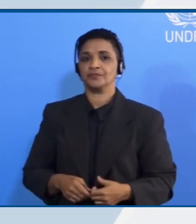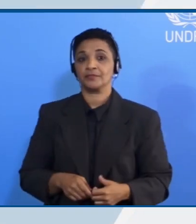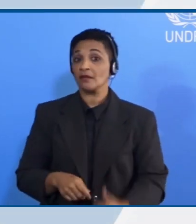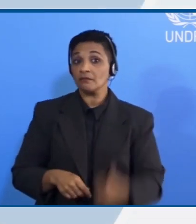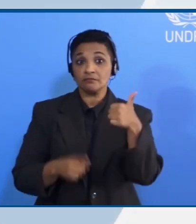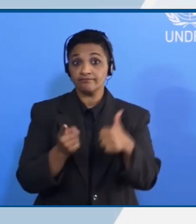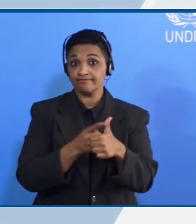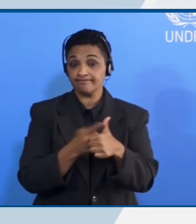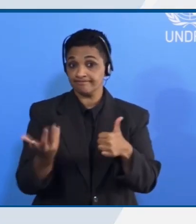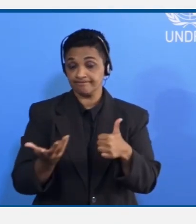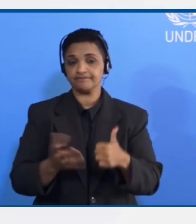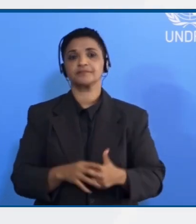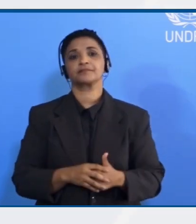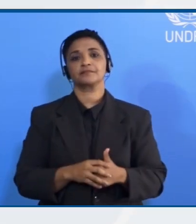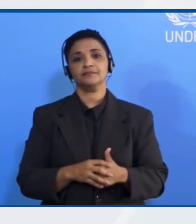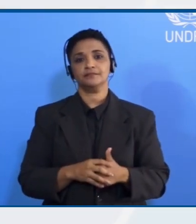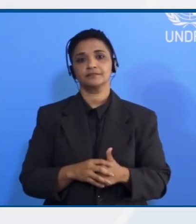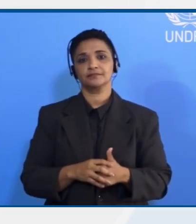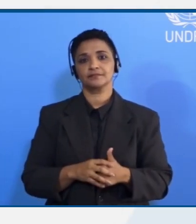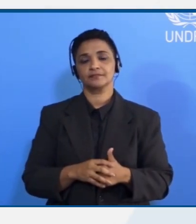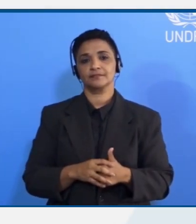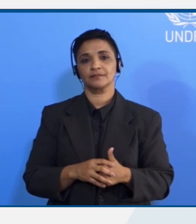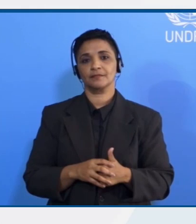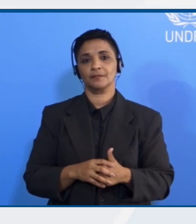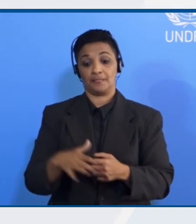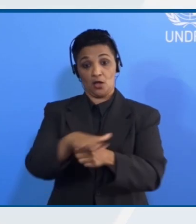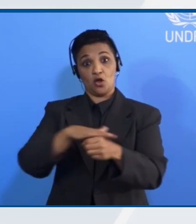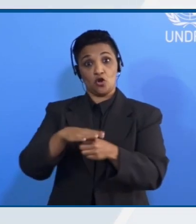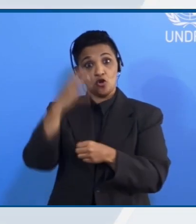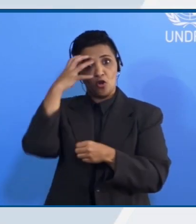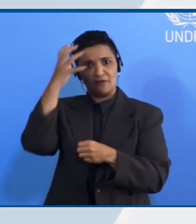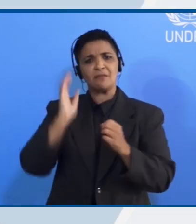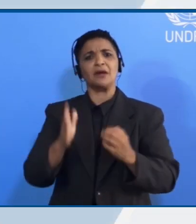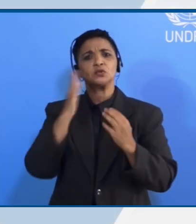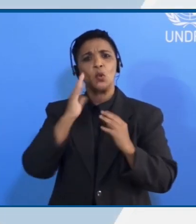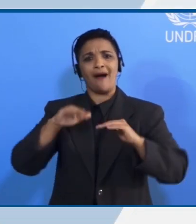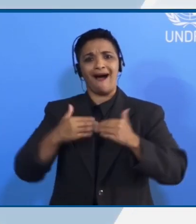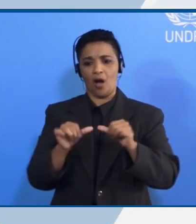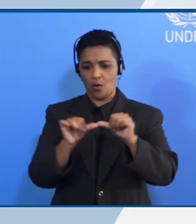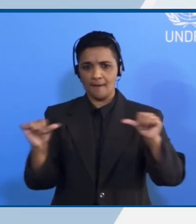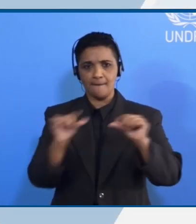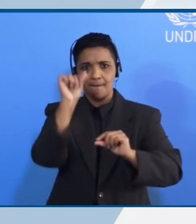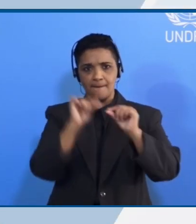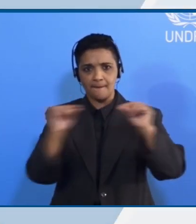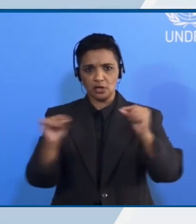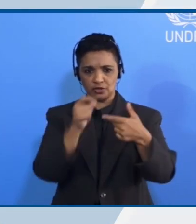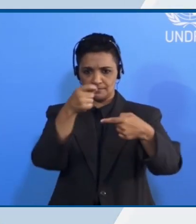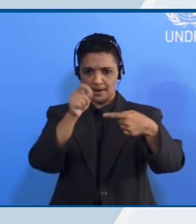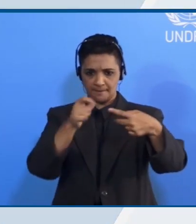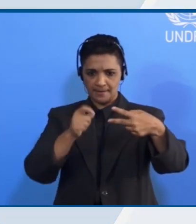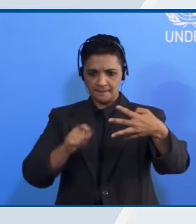that local governments need adaptation and resilience impact metrics. We